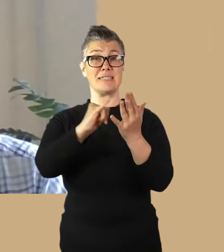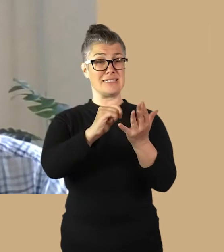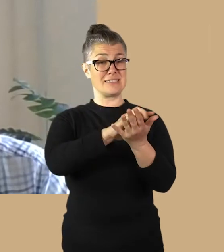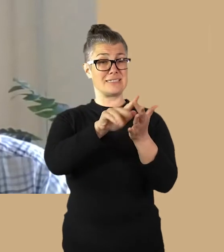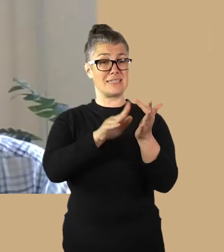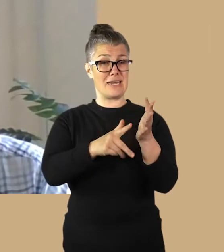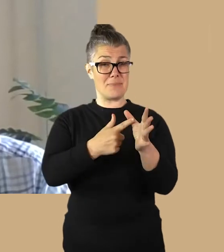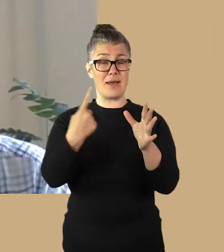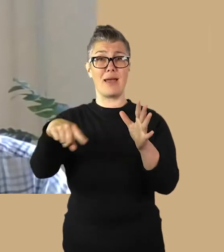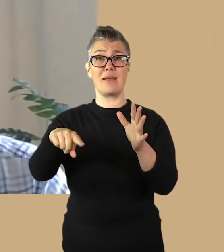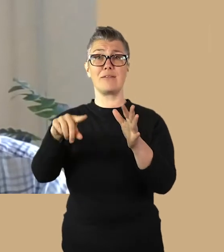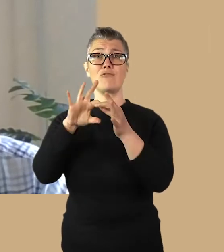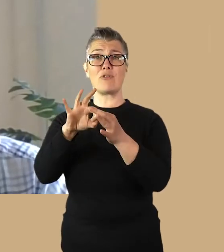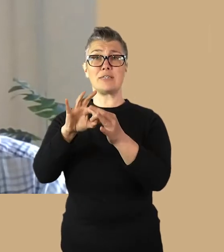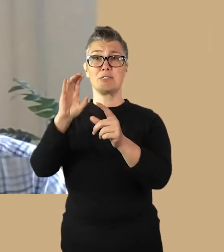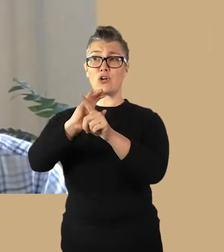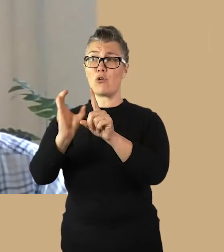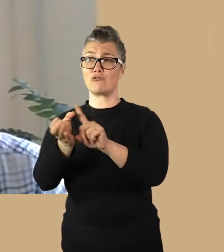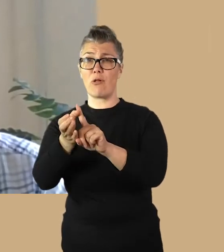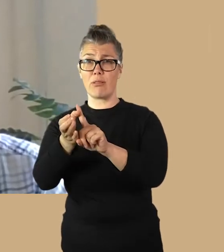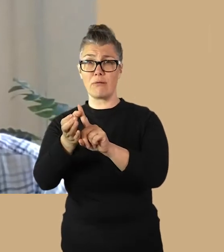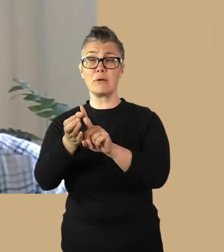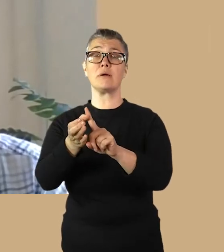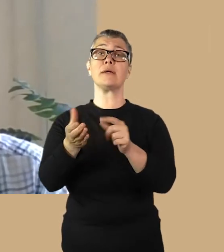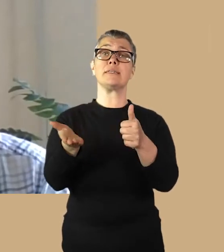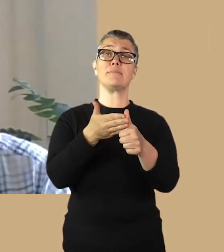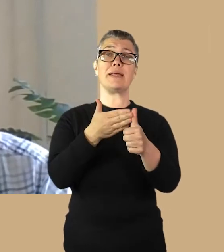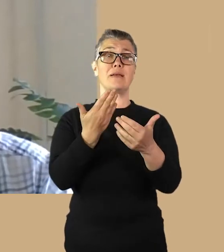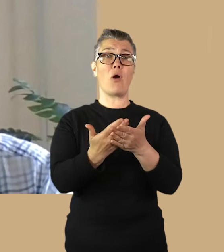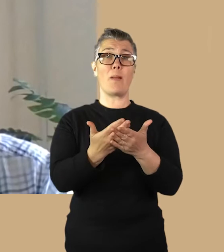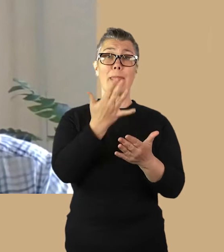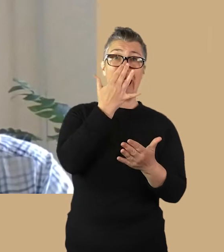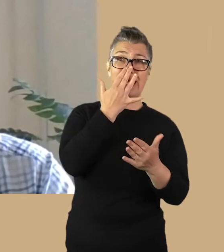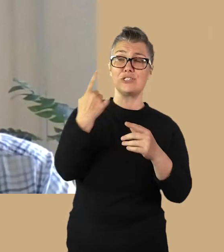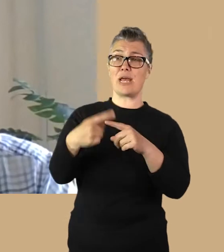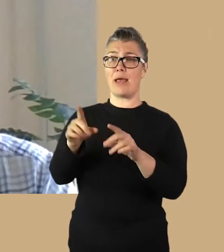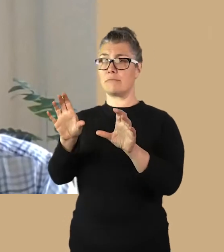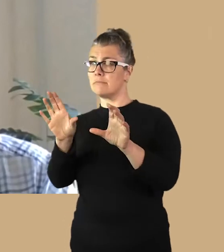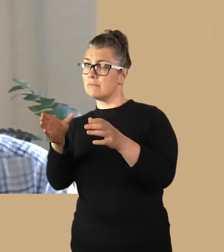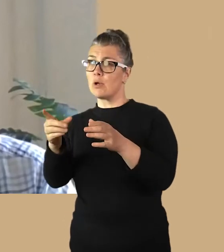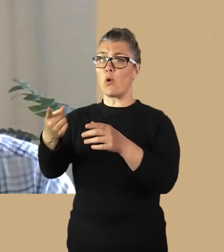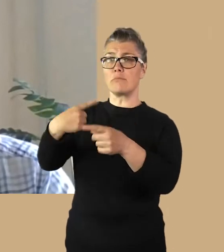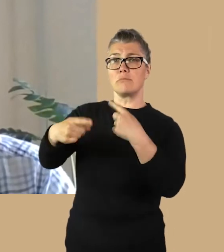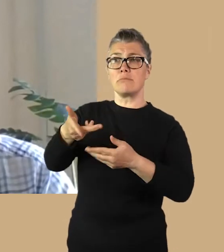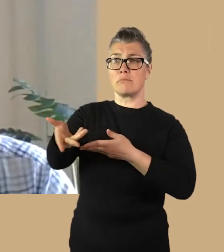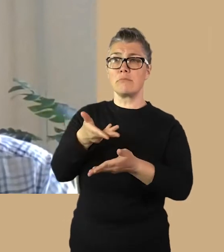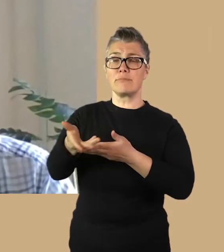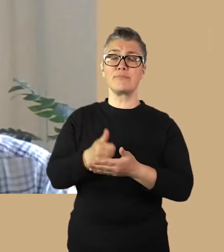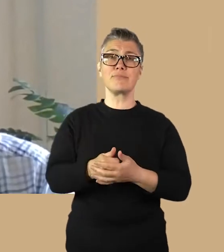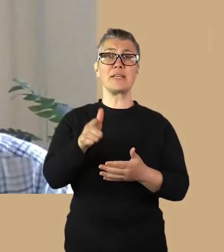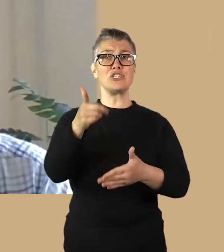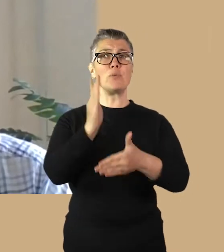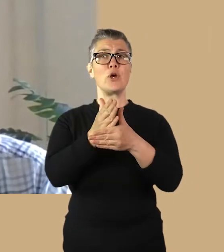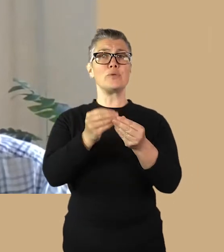models like schema therapy and relationship cultural depending on the presentation and age group. Hitika has extensive experience working